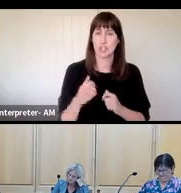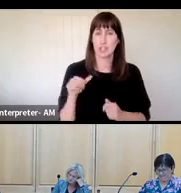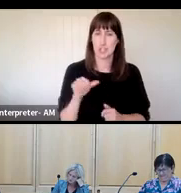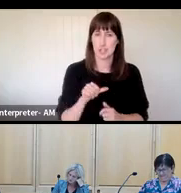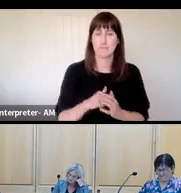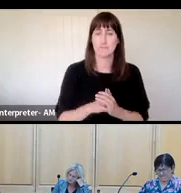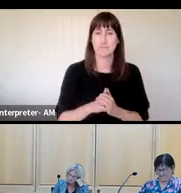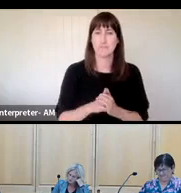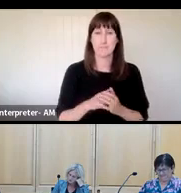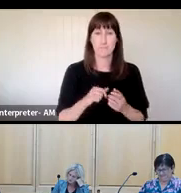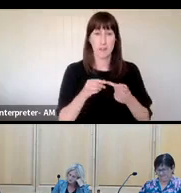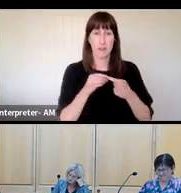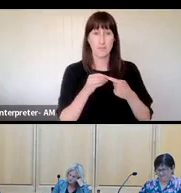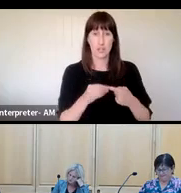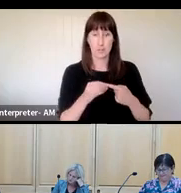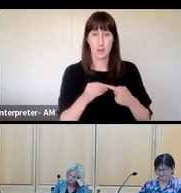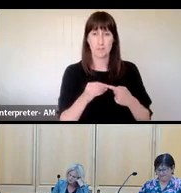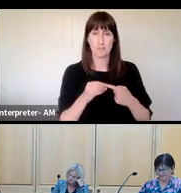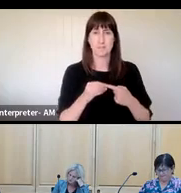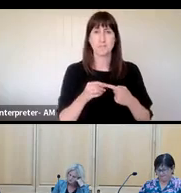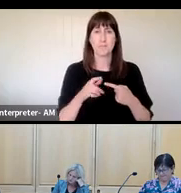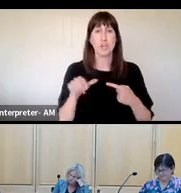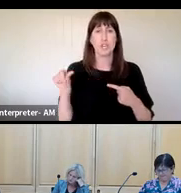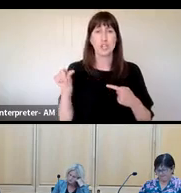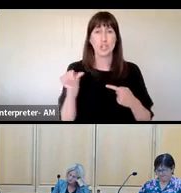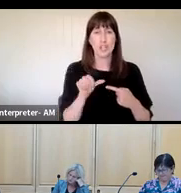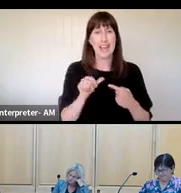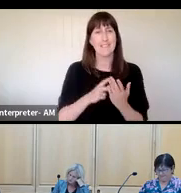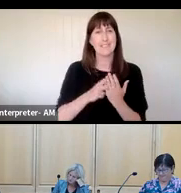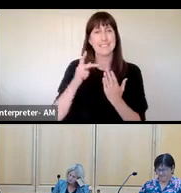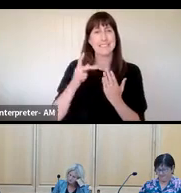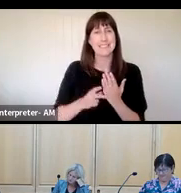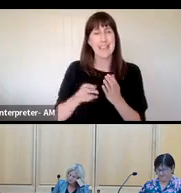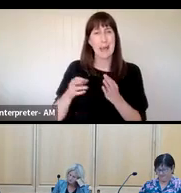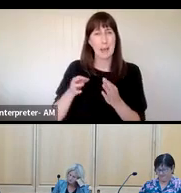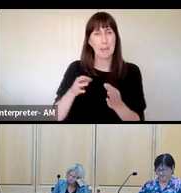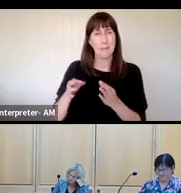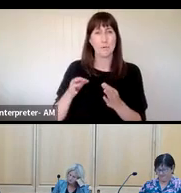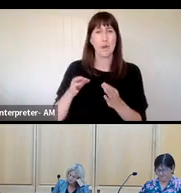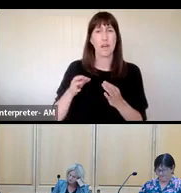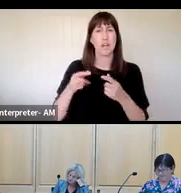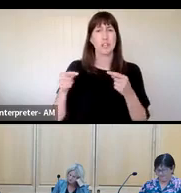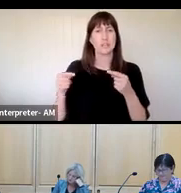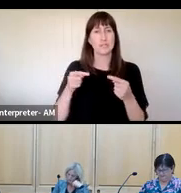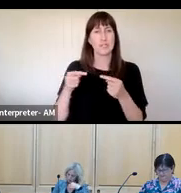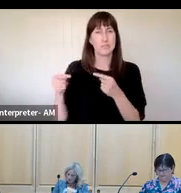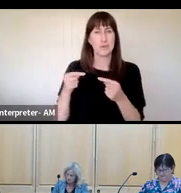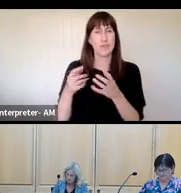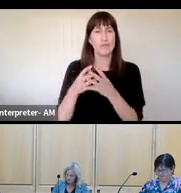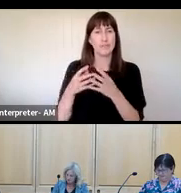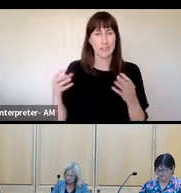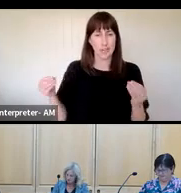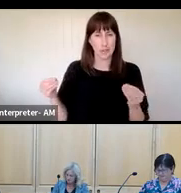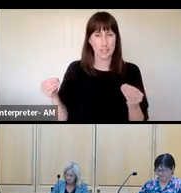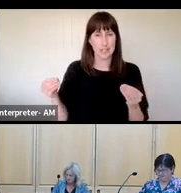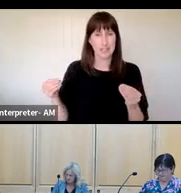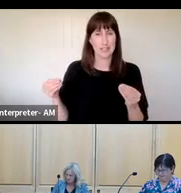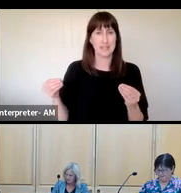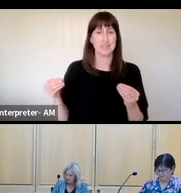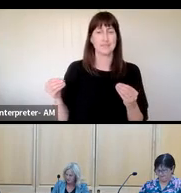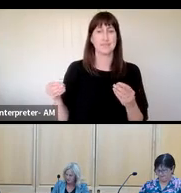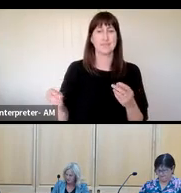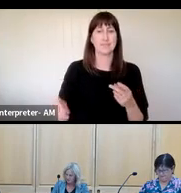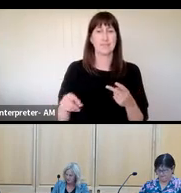First is the insertion of a dispute resolution scheme for disputes about the accessibility system. Second is